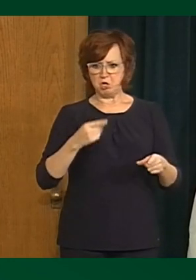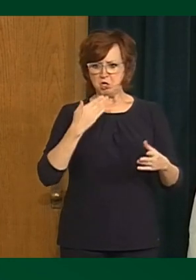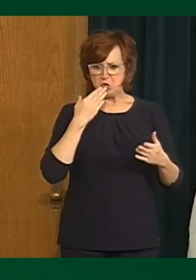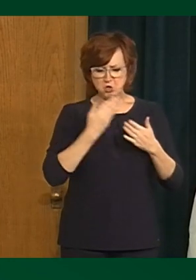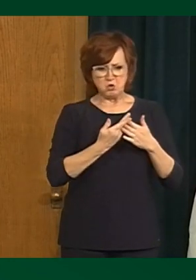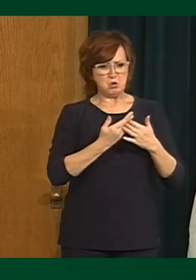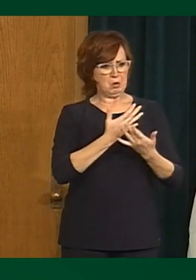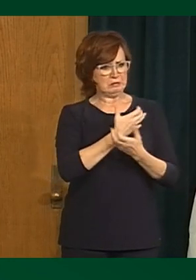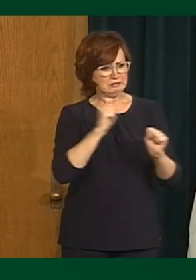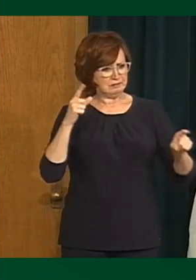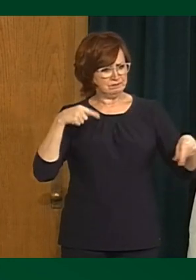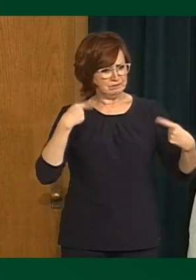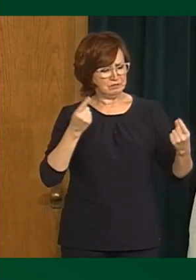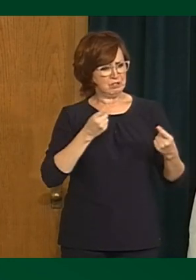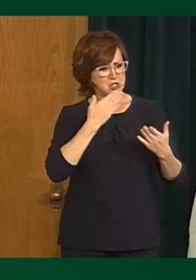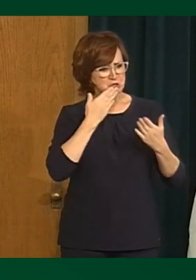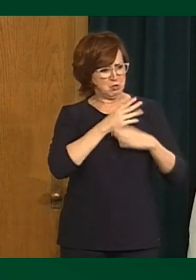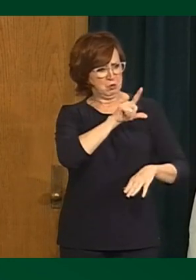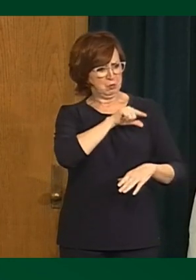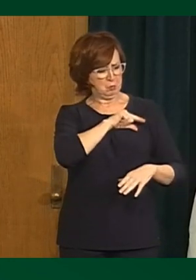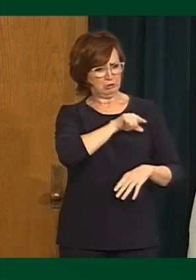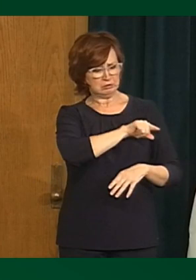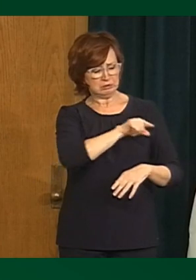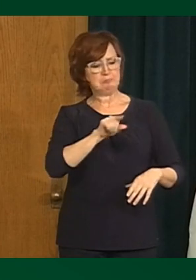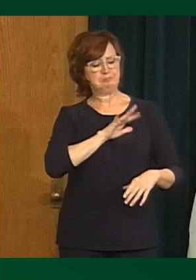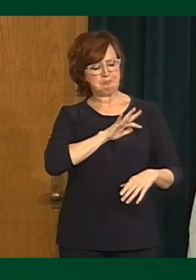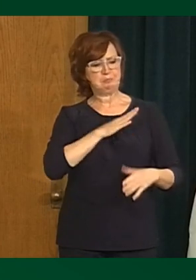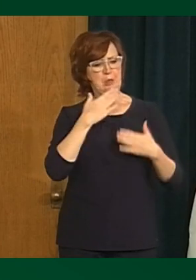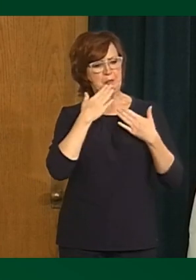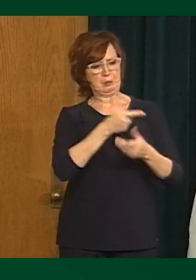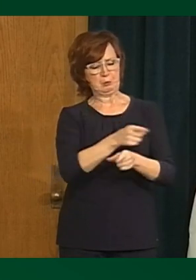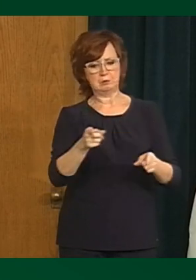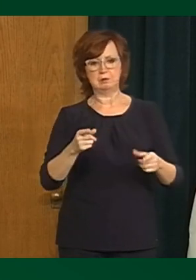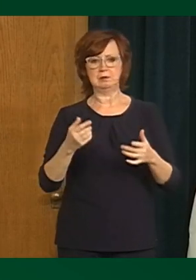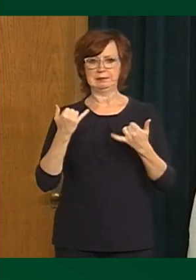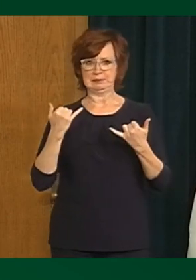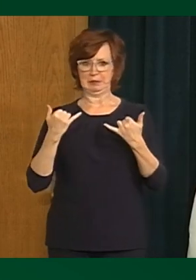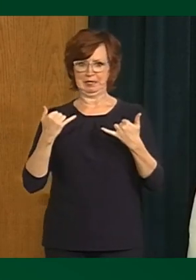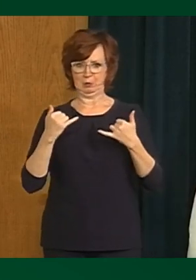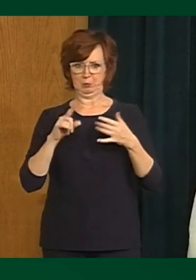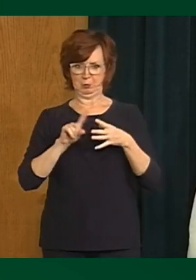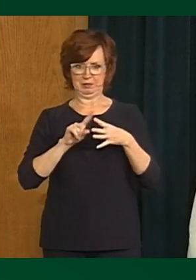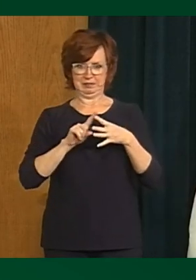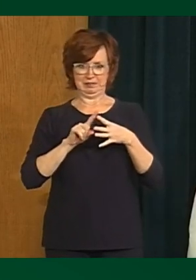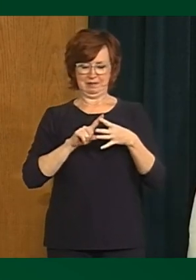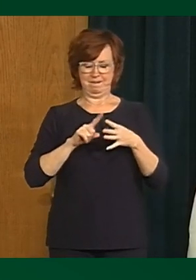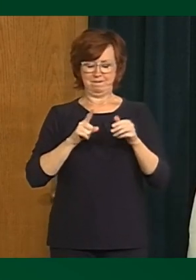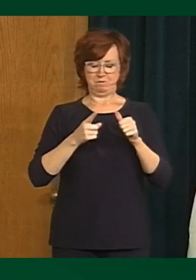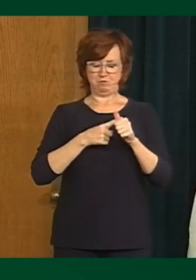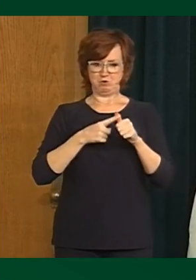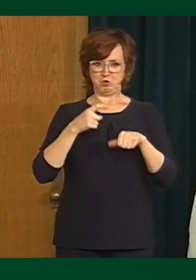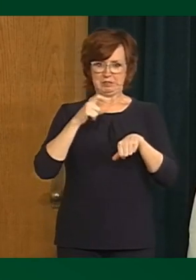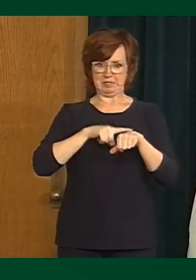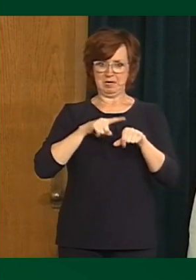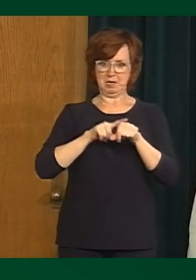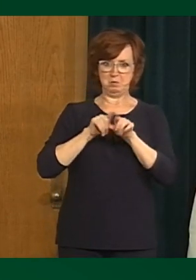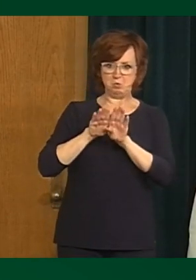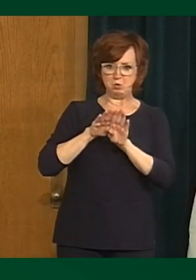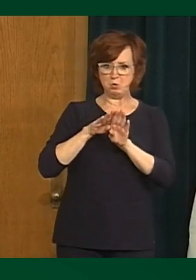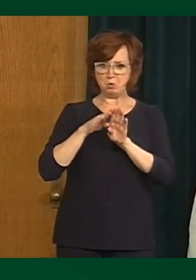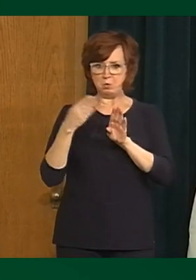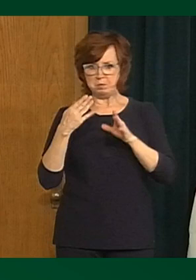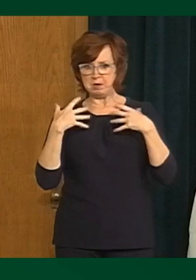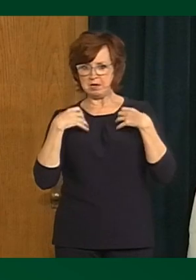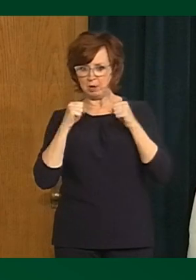province. Today, as we slowly and cautiously, our system becomes resume services